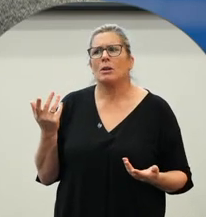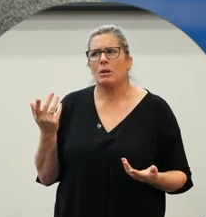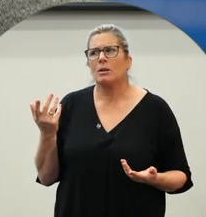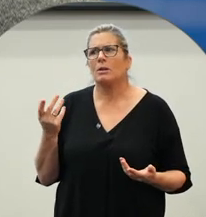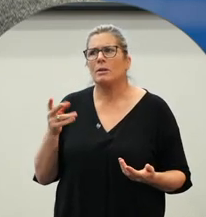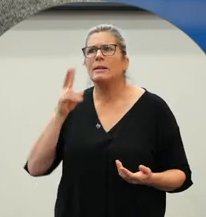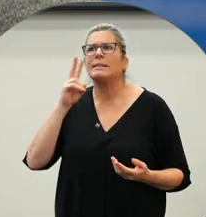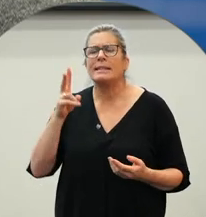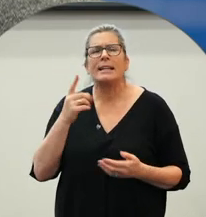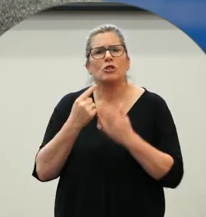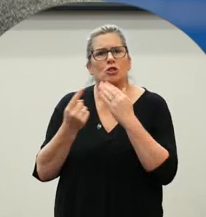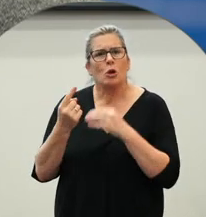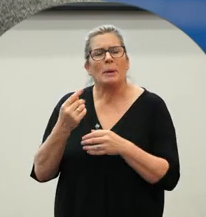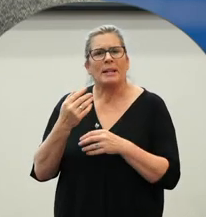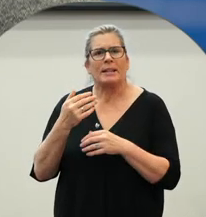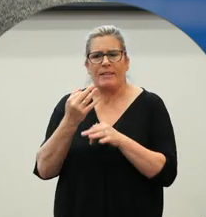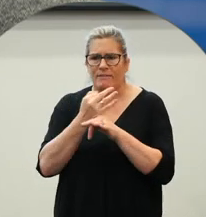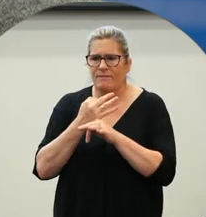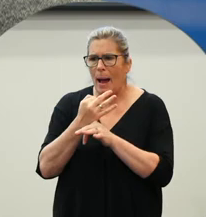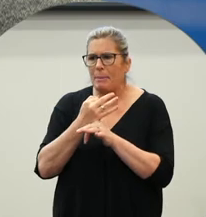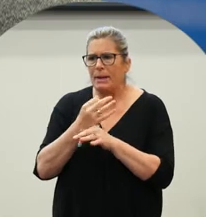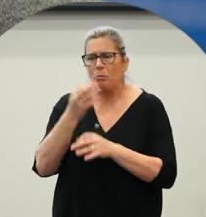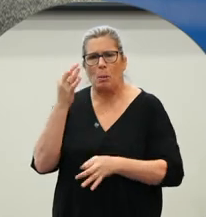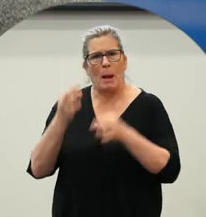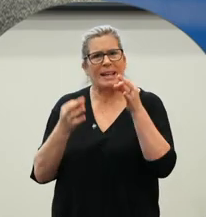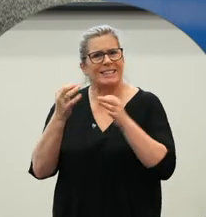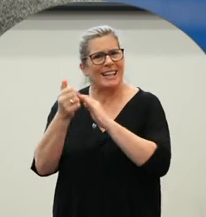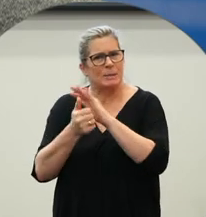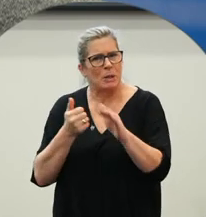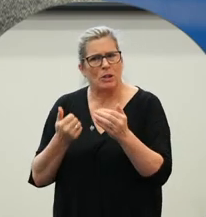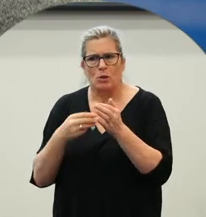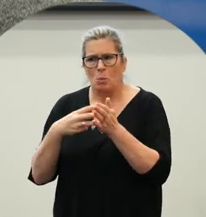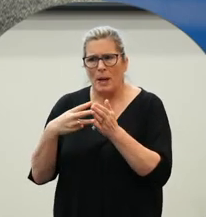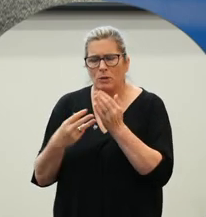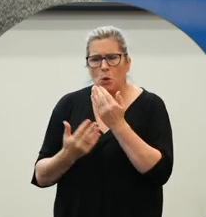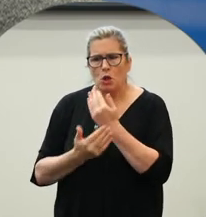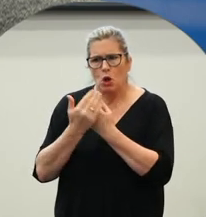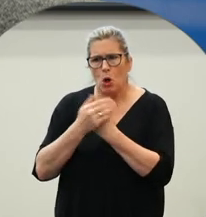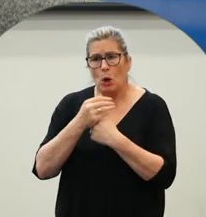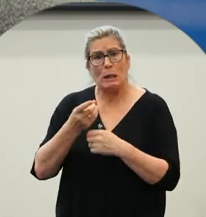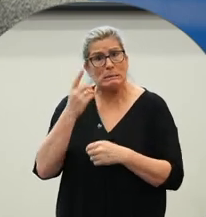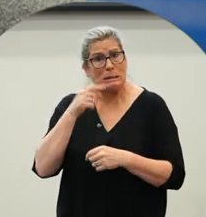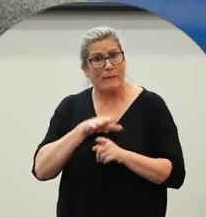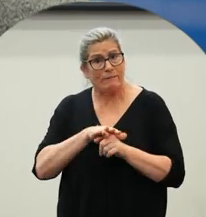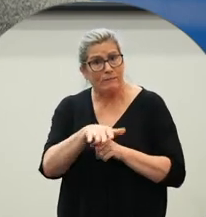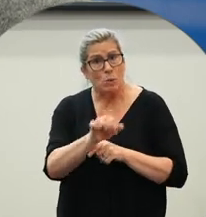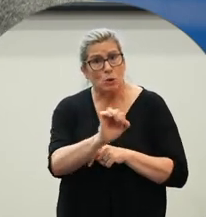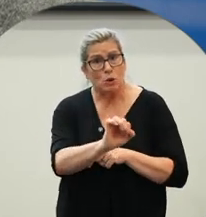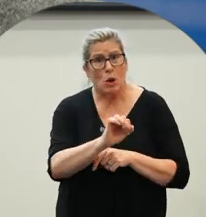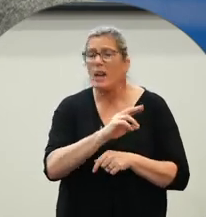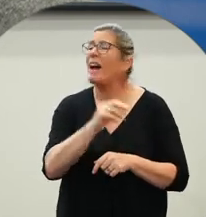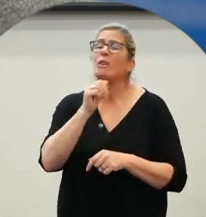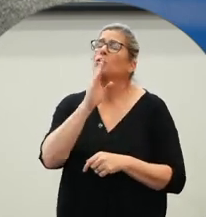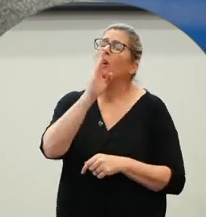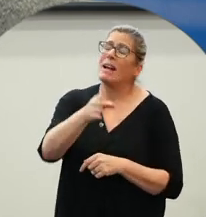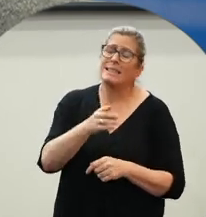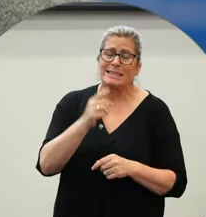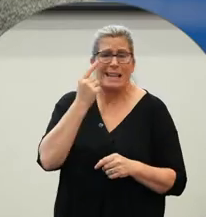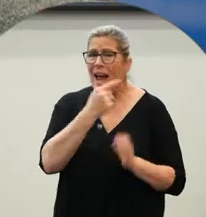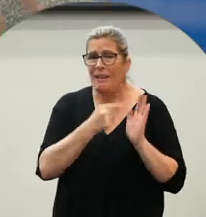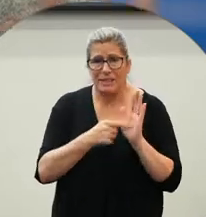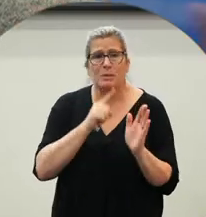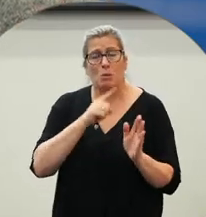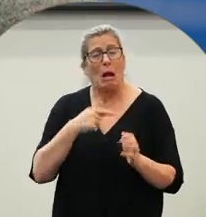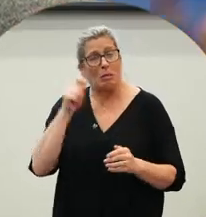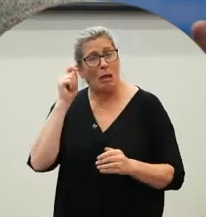seeing somebody in the family who's a political extremist young, did that in some way influence her? There's no direct evidence of that, but I just thought it was curious. Sure.